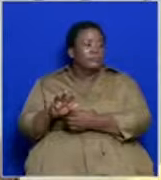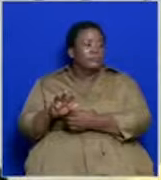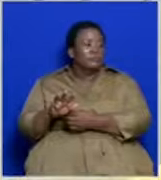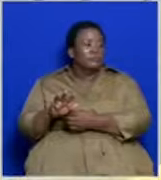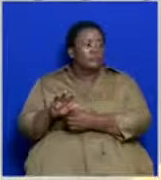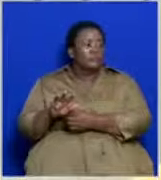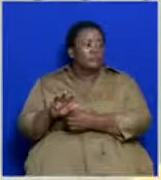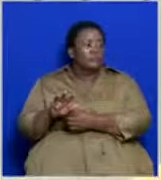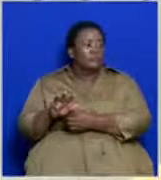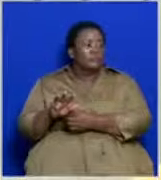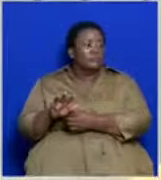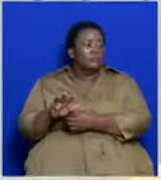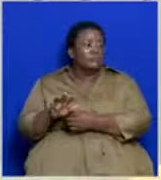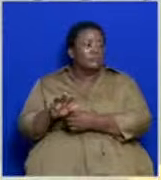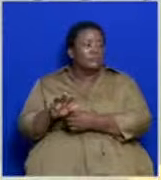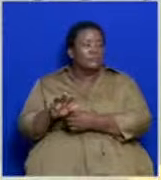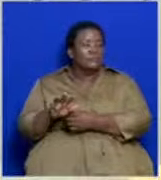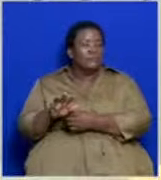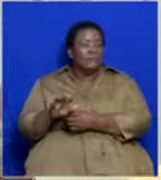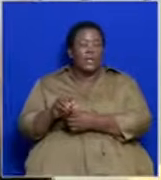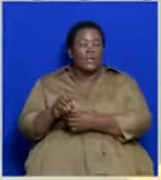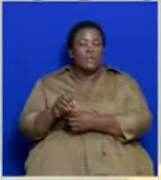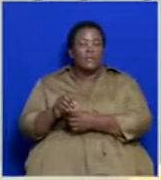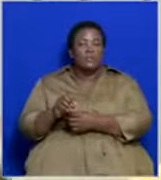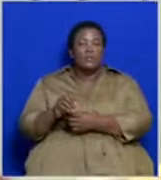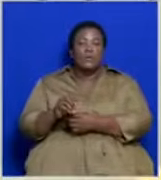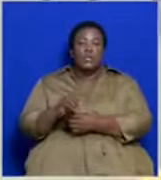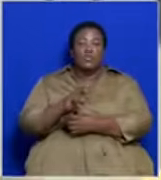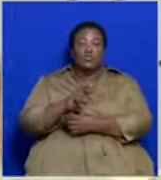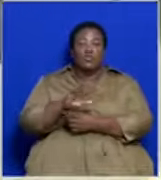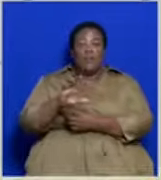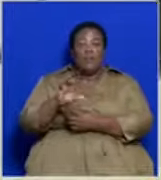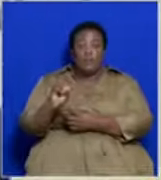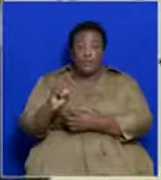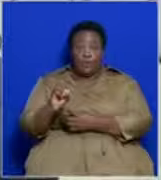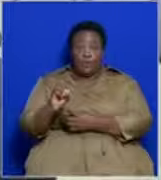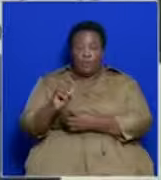At 250, my apologies.